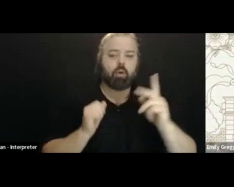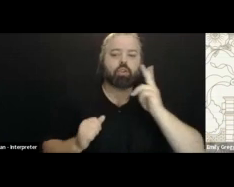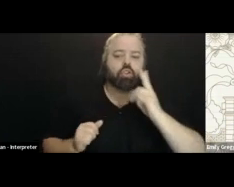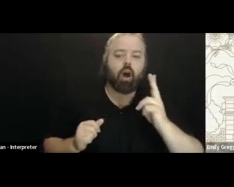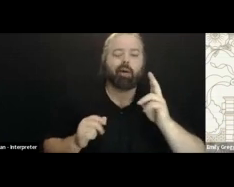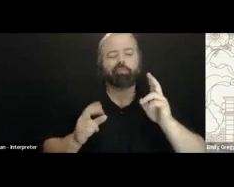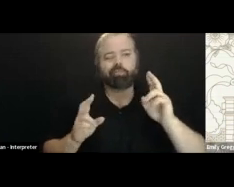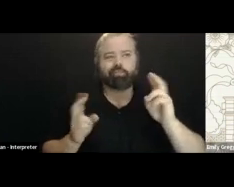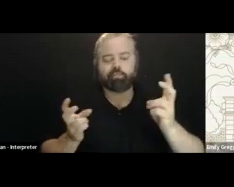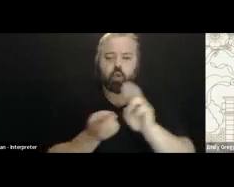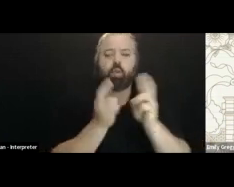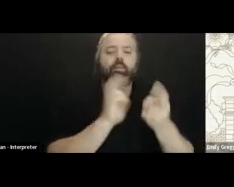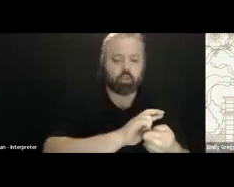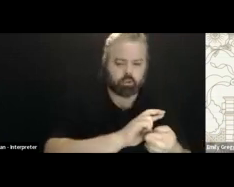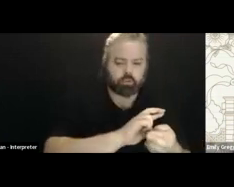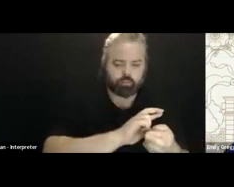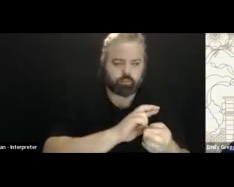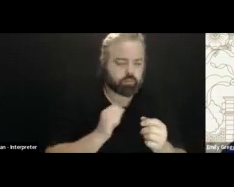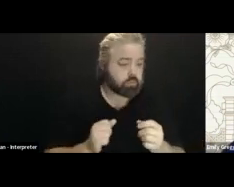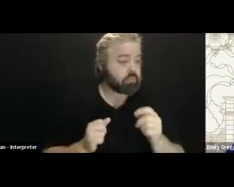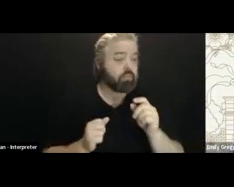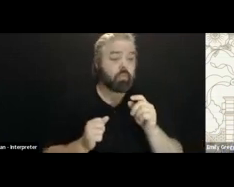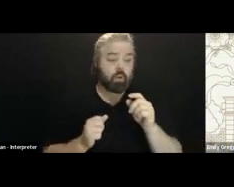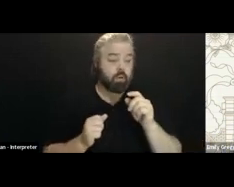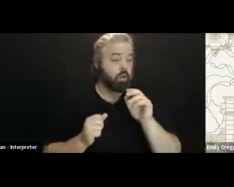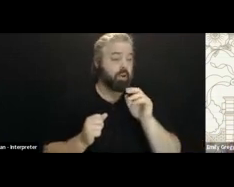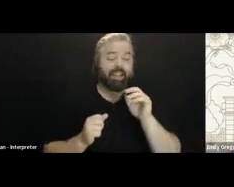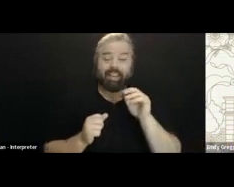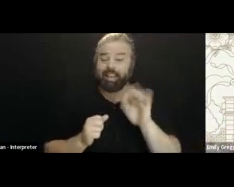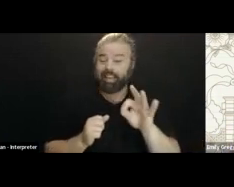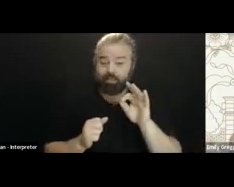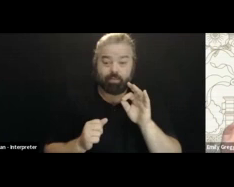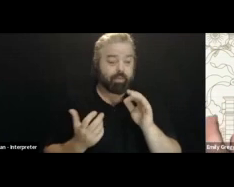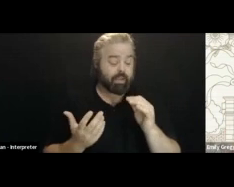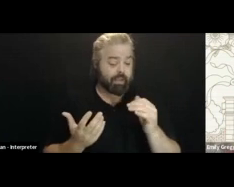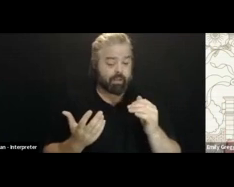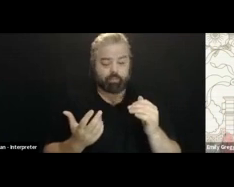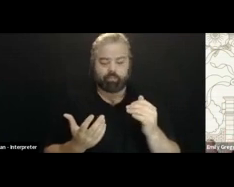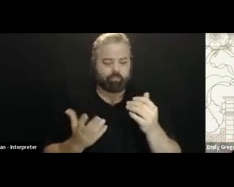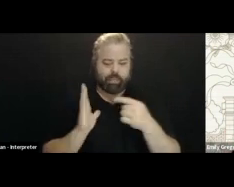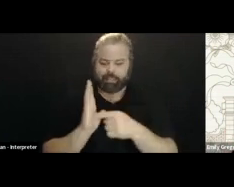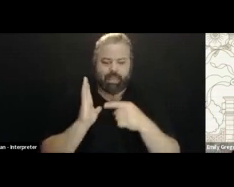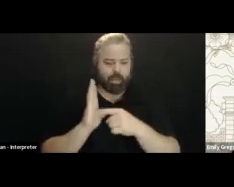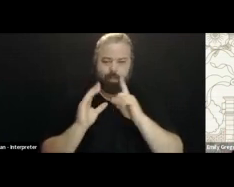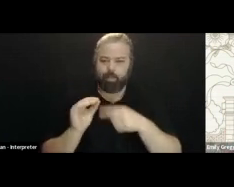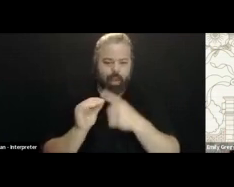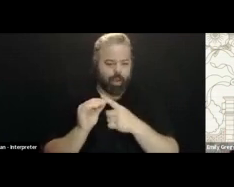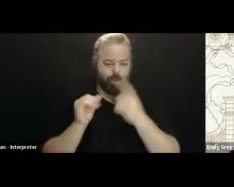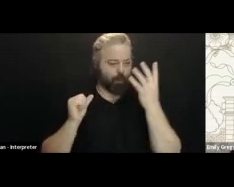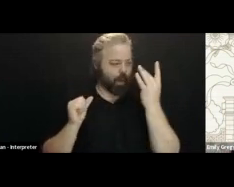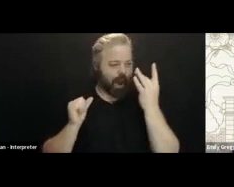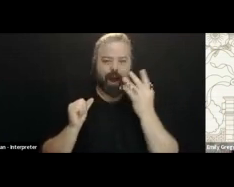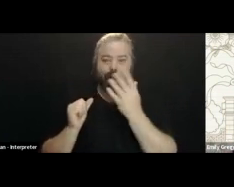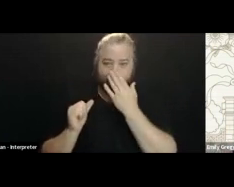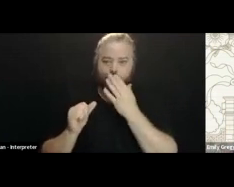two colors. So if there is ever an example as to why color is subjective,